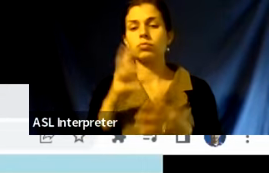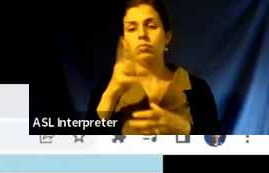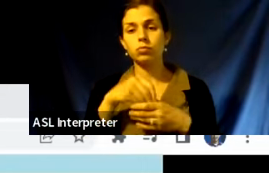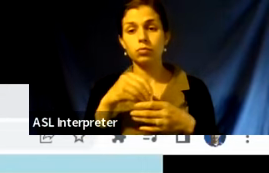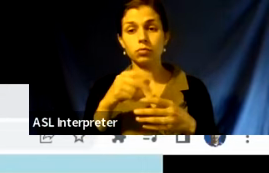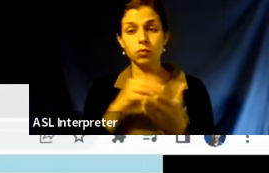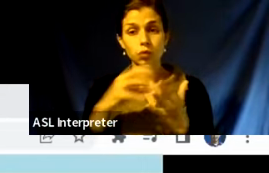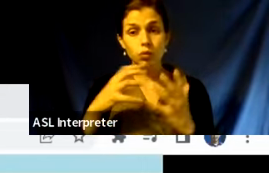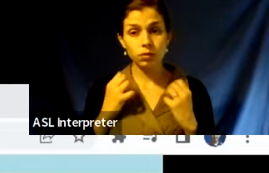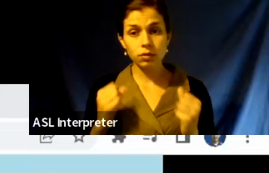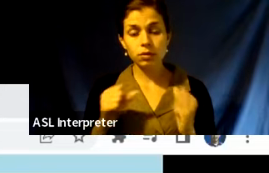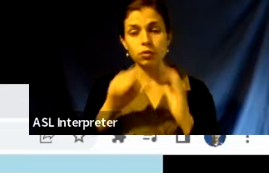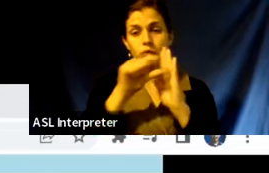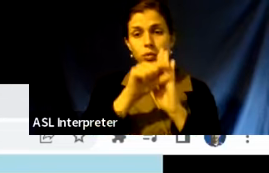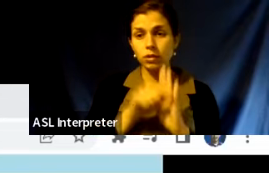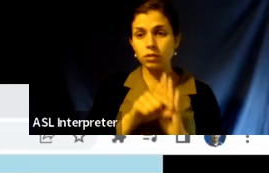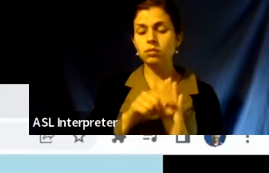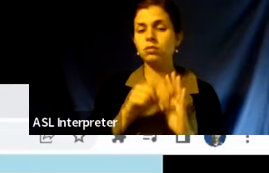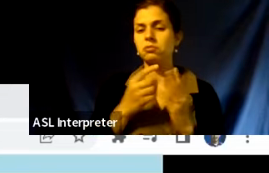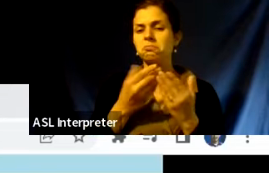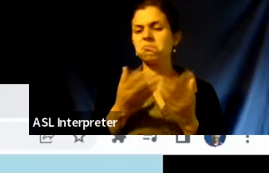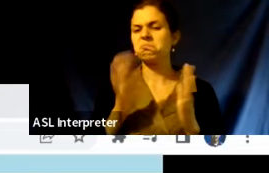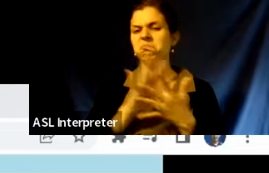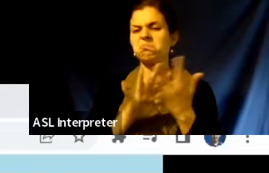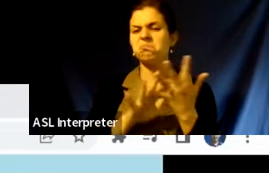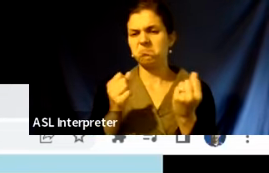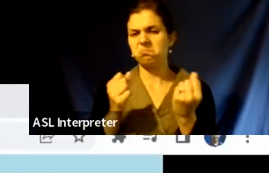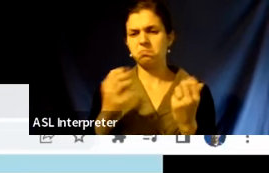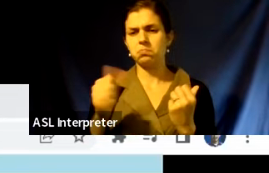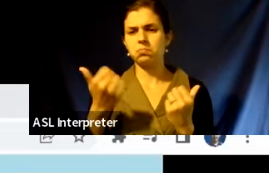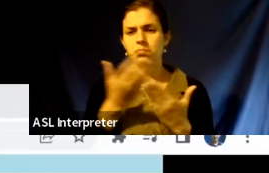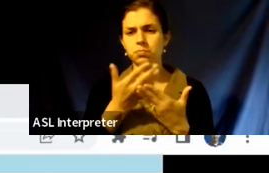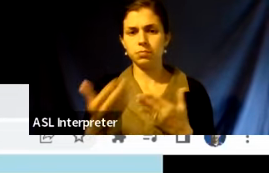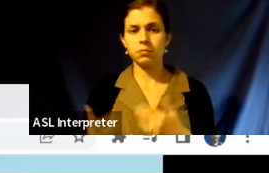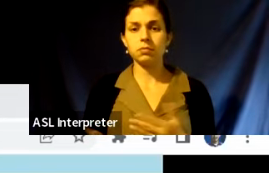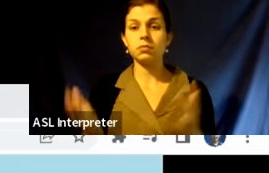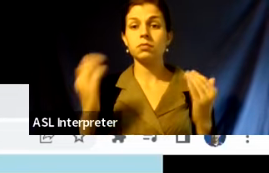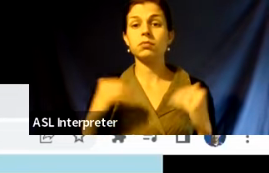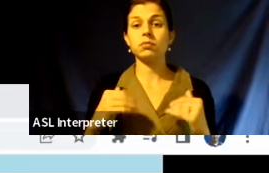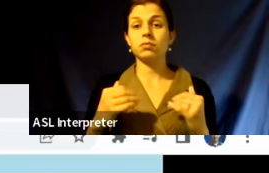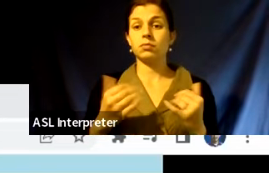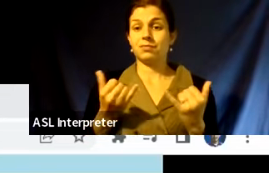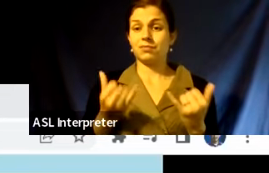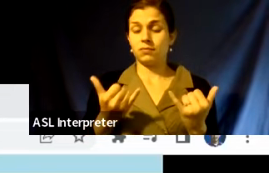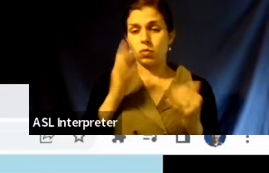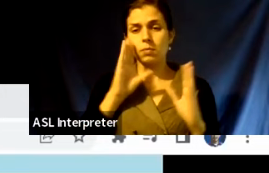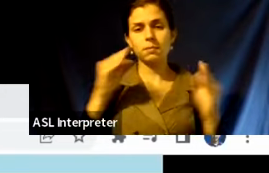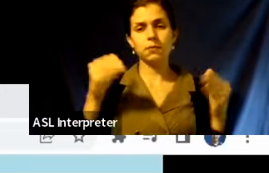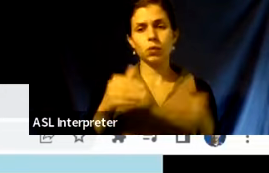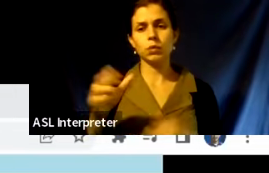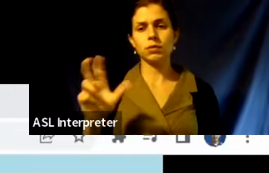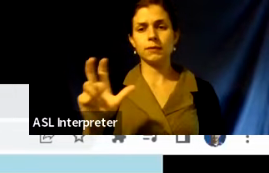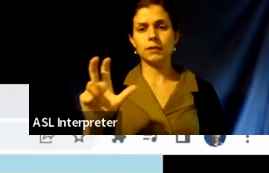well as grades. And lastly, tonight we'll be focusing on our secondary students and we'll be looking at